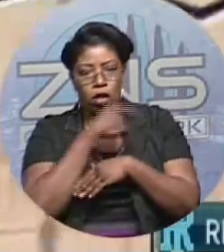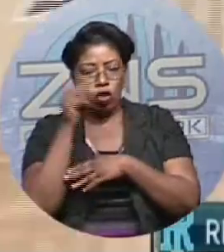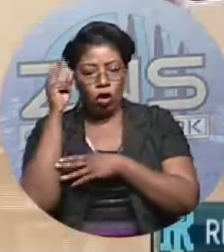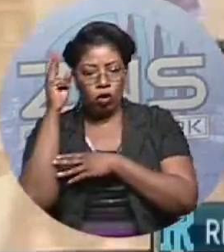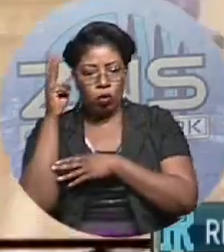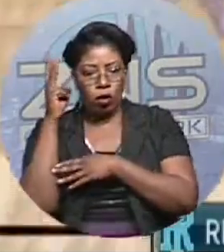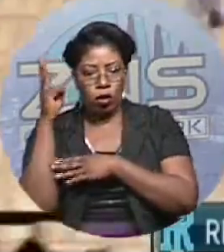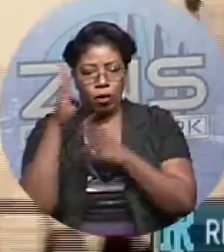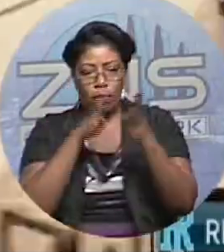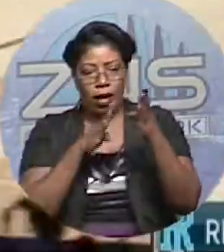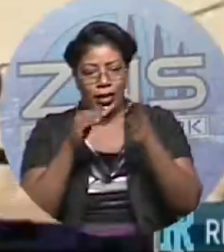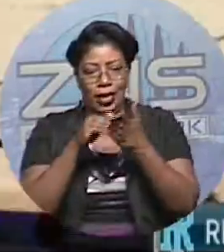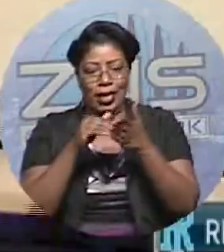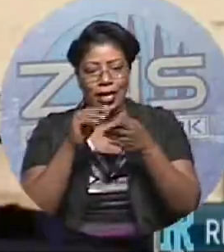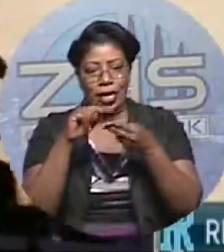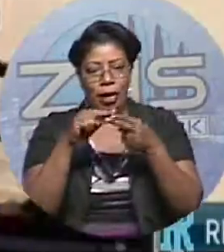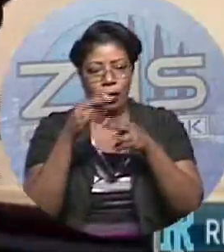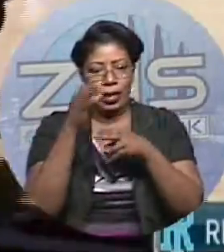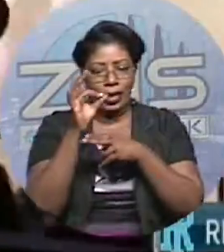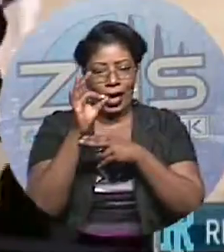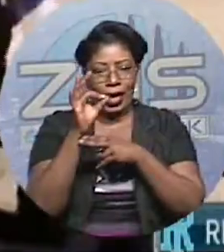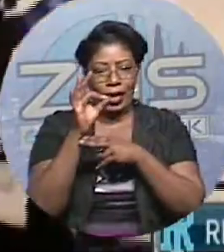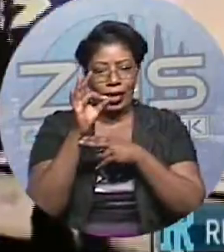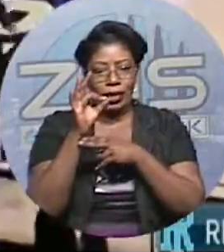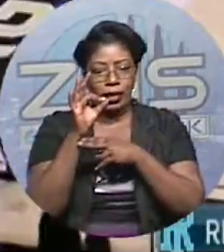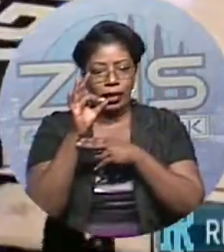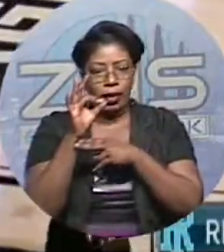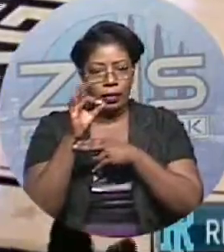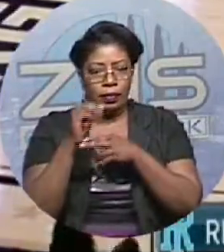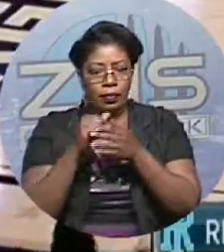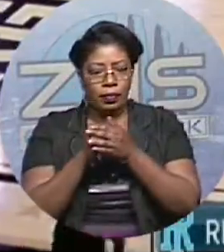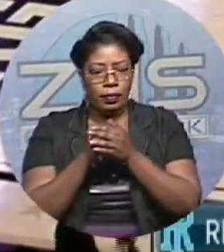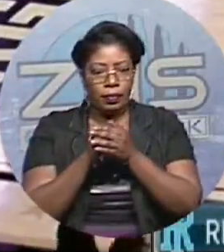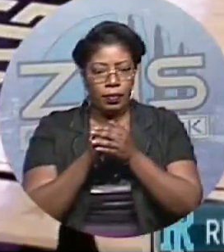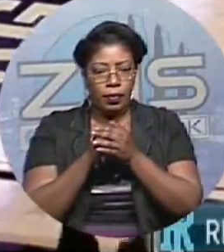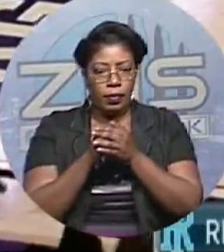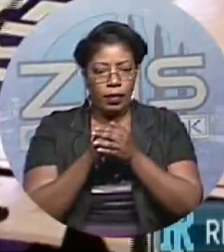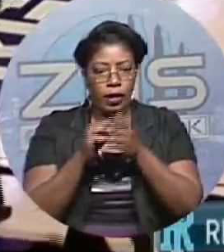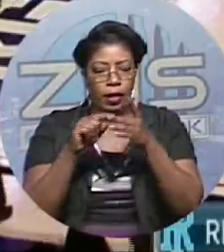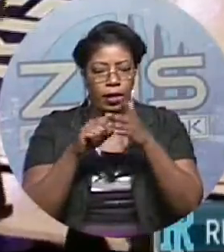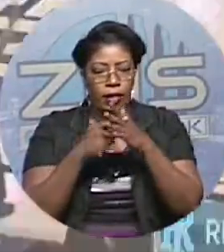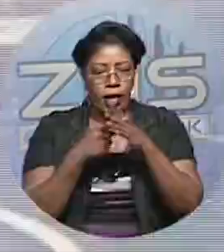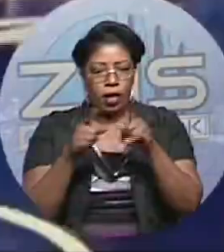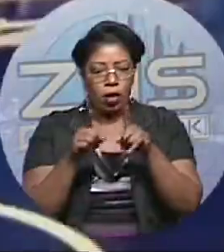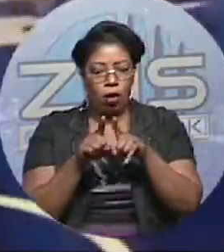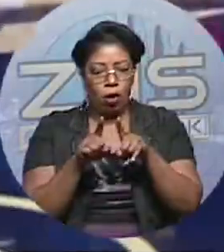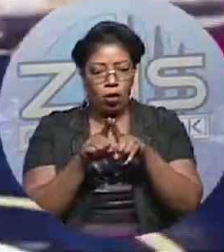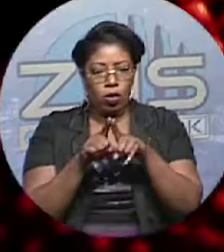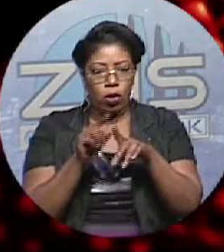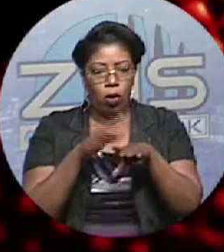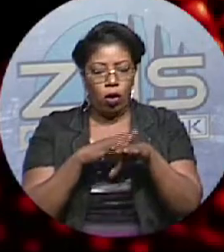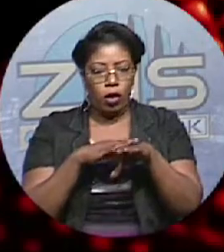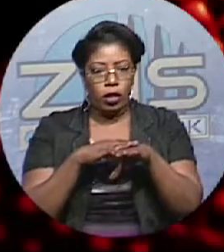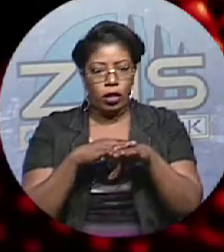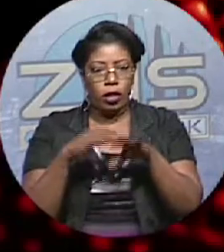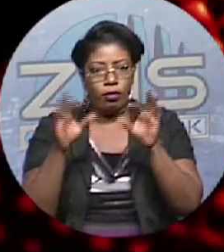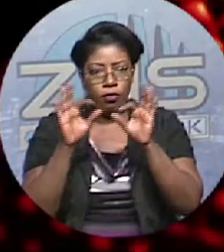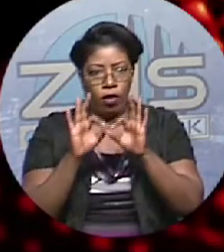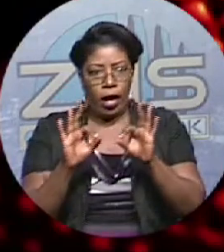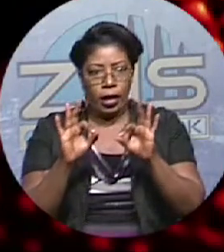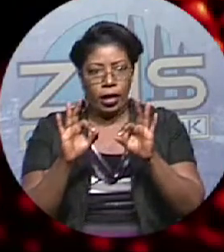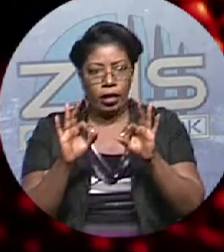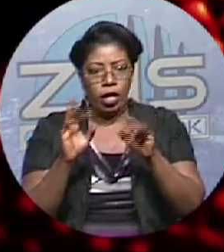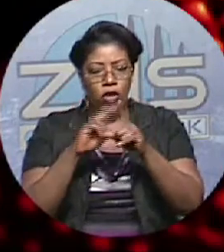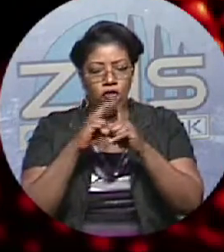battle against number 9 Kansas State in the Sioux Falls region in Columbia. They tip off also on Friday. Also in this